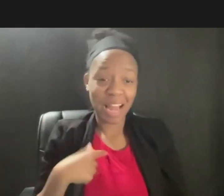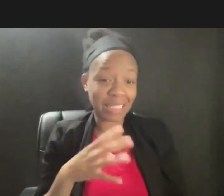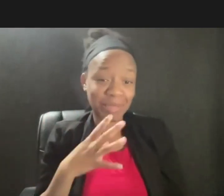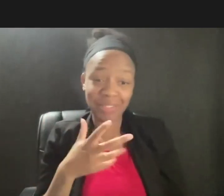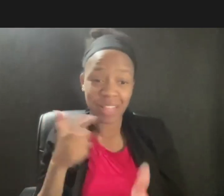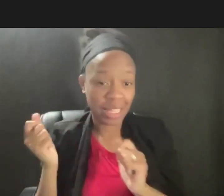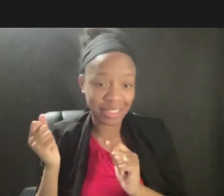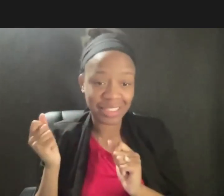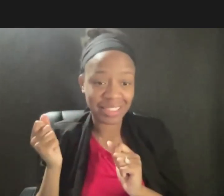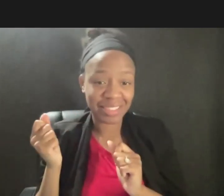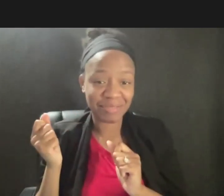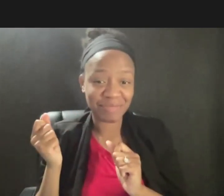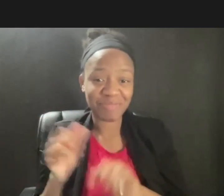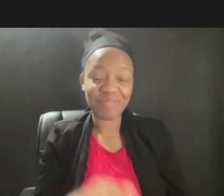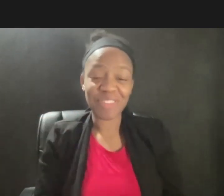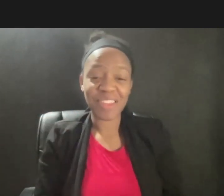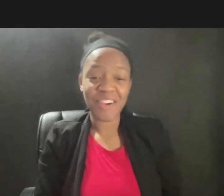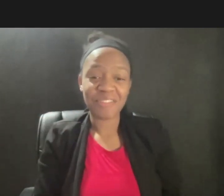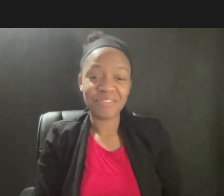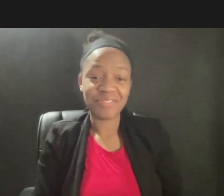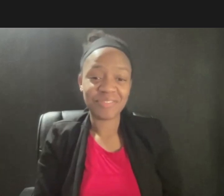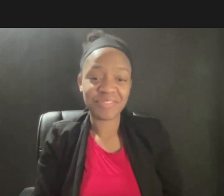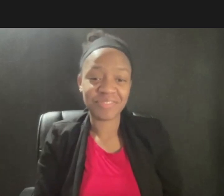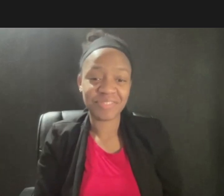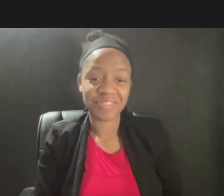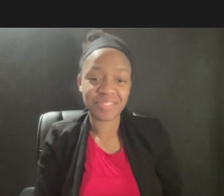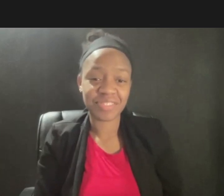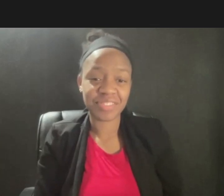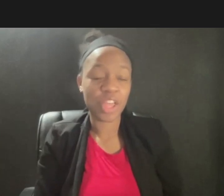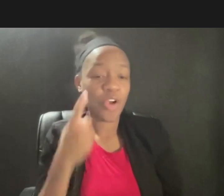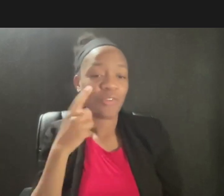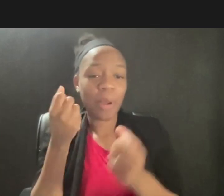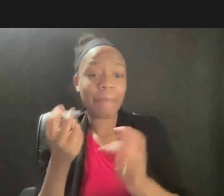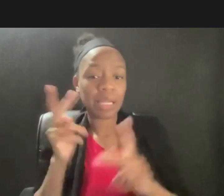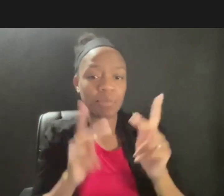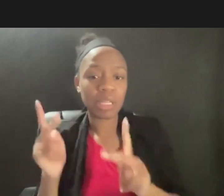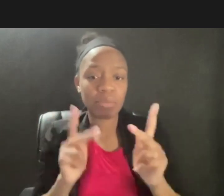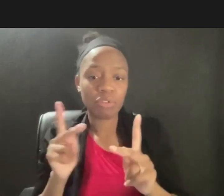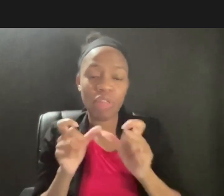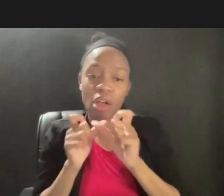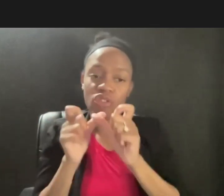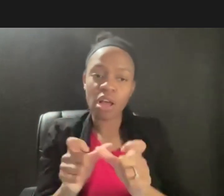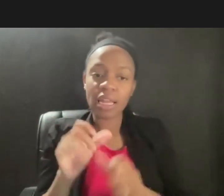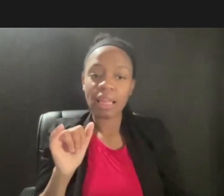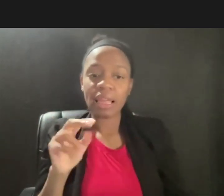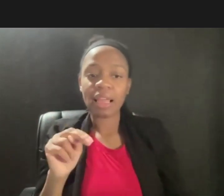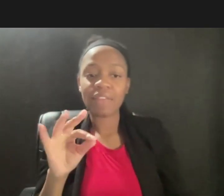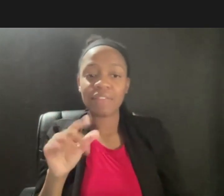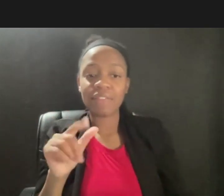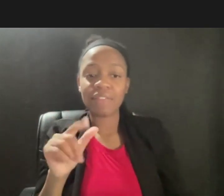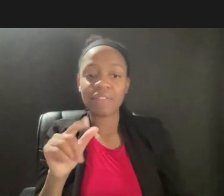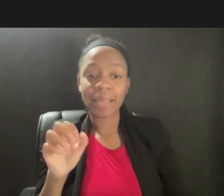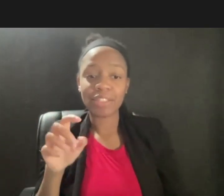fast. Um, for many people, that chronic inflammation leads